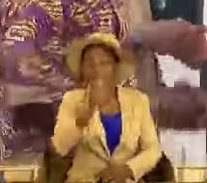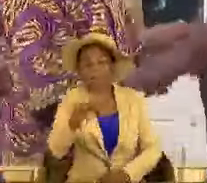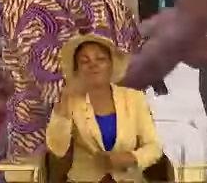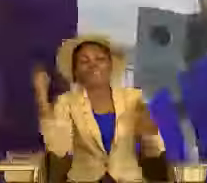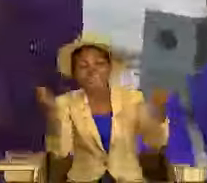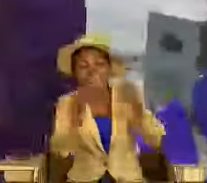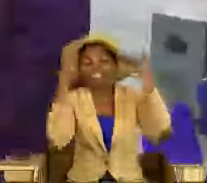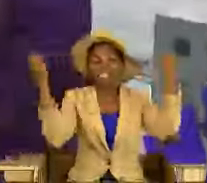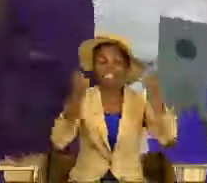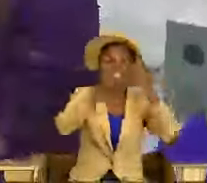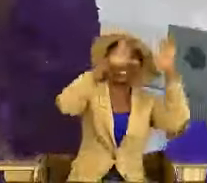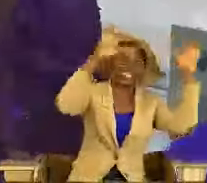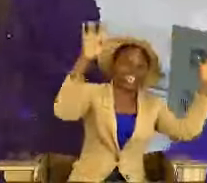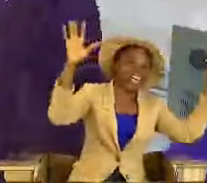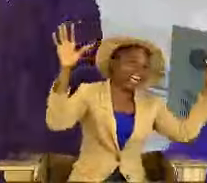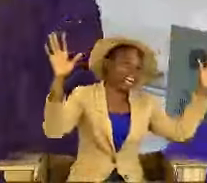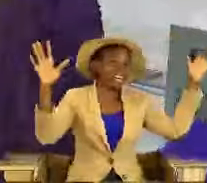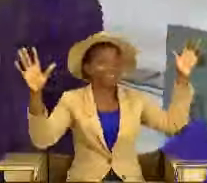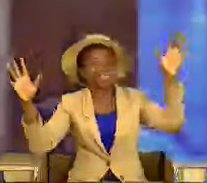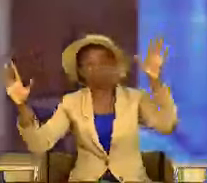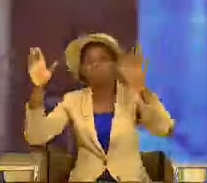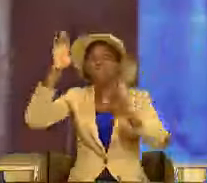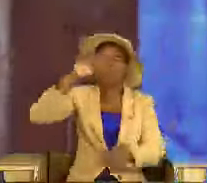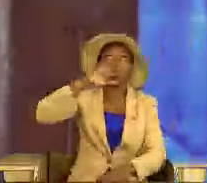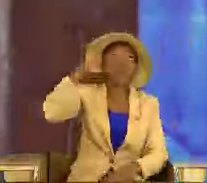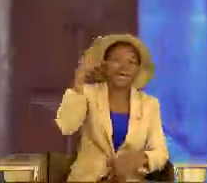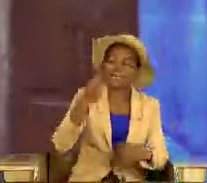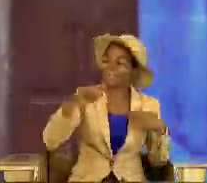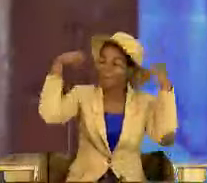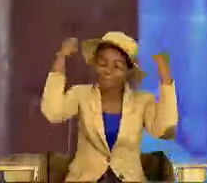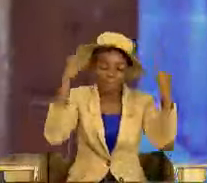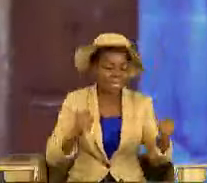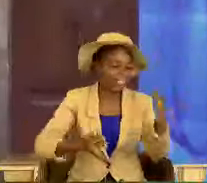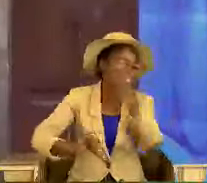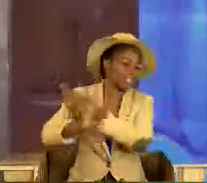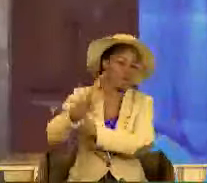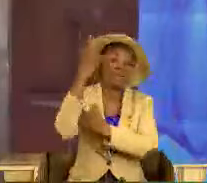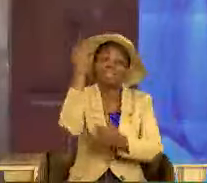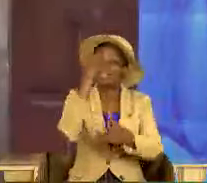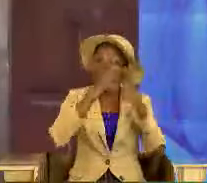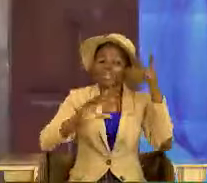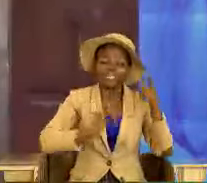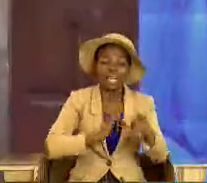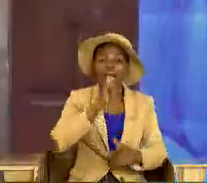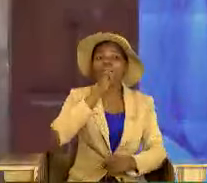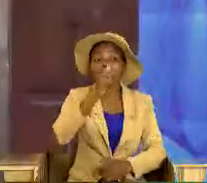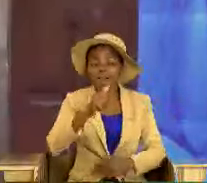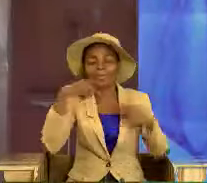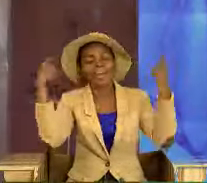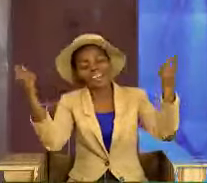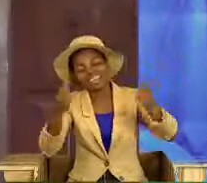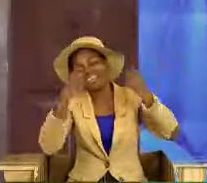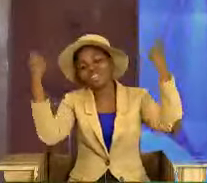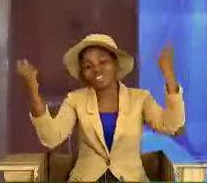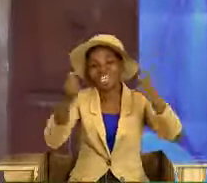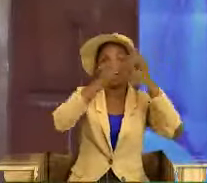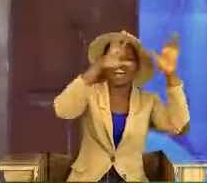hallelujah hallelujah you are the Mighty God The Great I Am